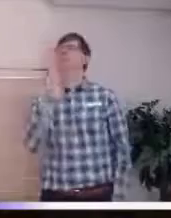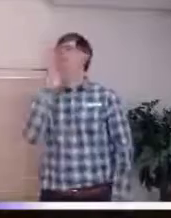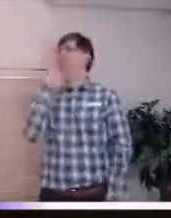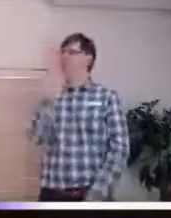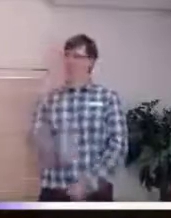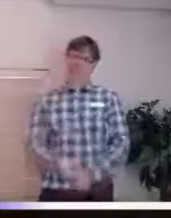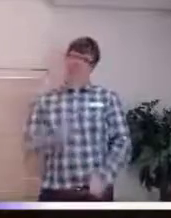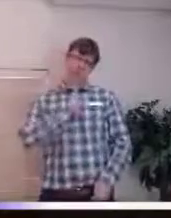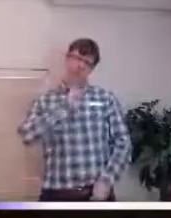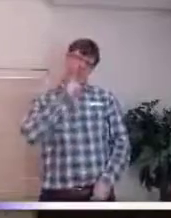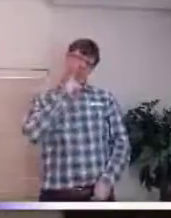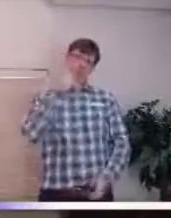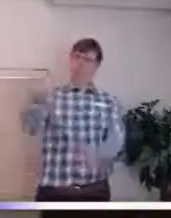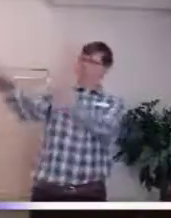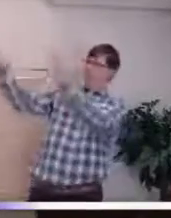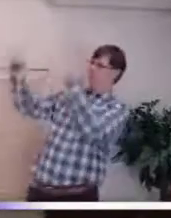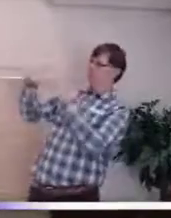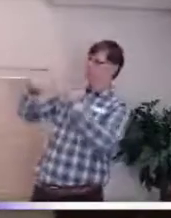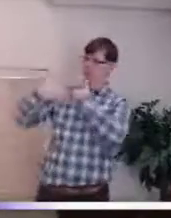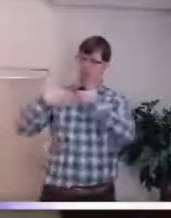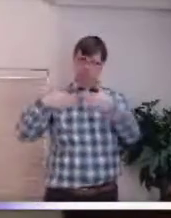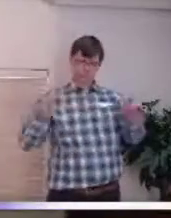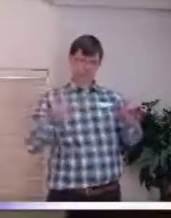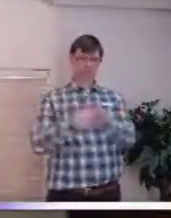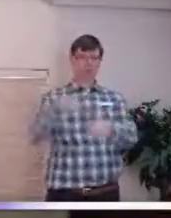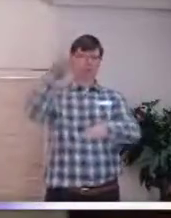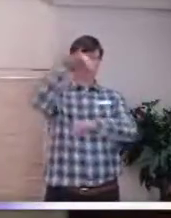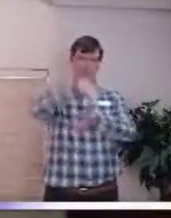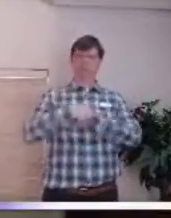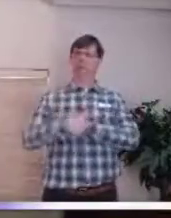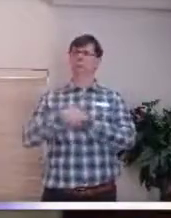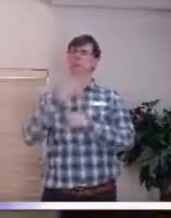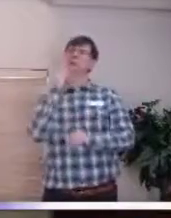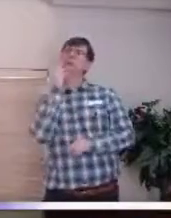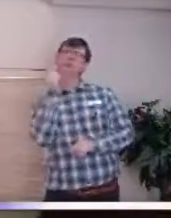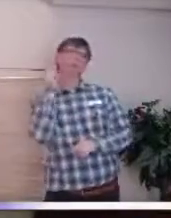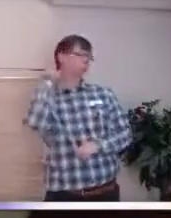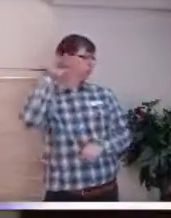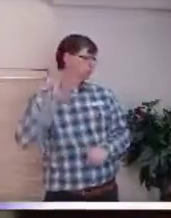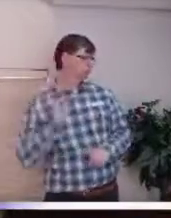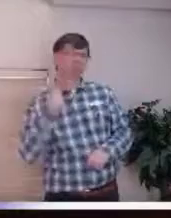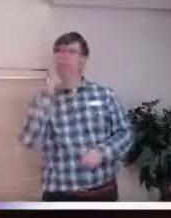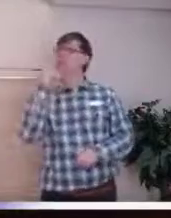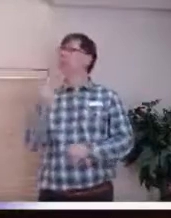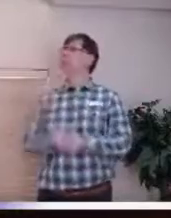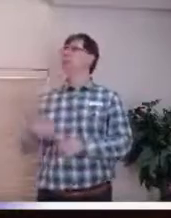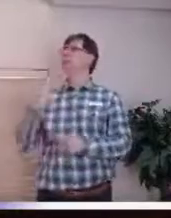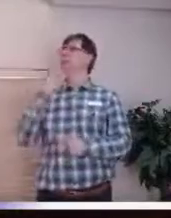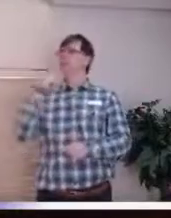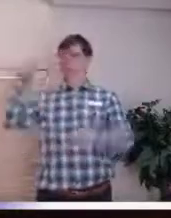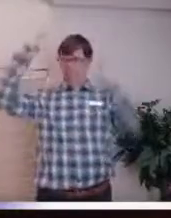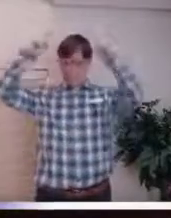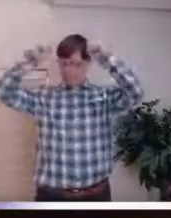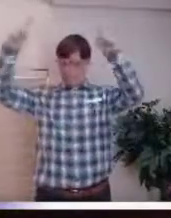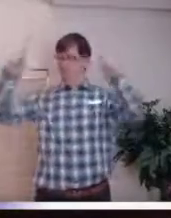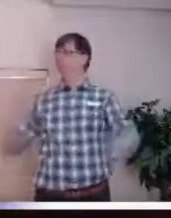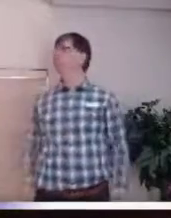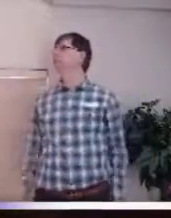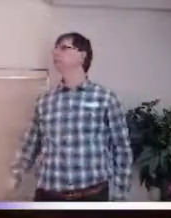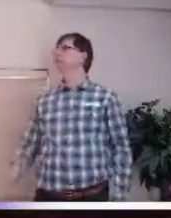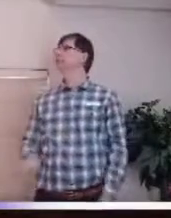And I came through the doors and I sat where that young lady's sitting at, right there with the beautiful hat. Hello.